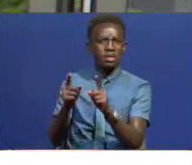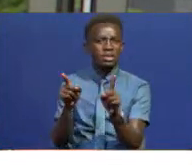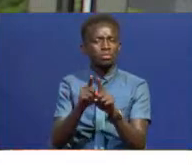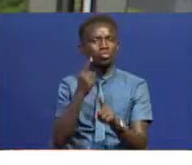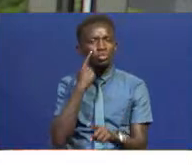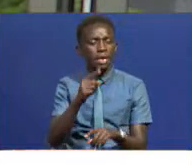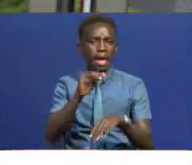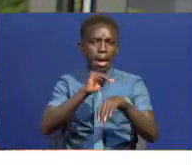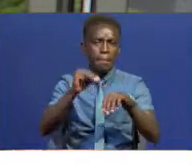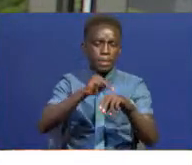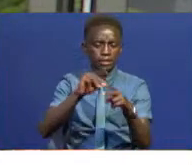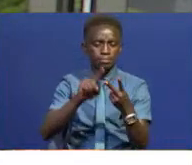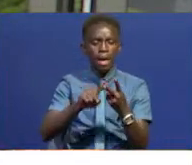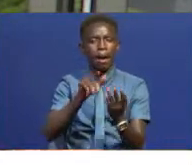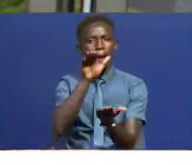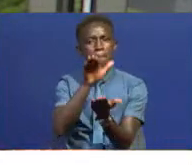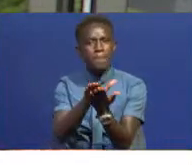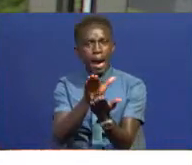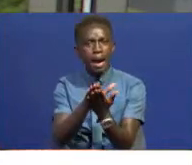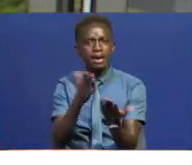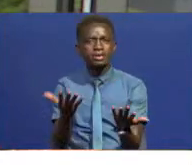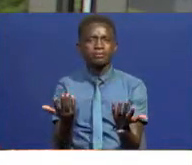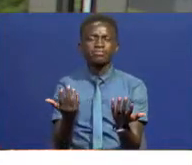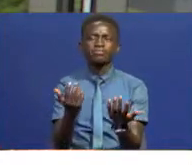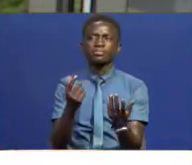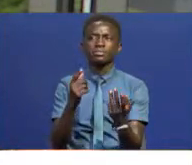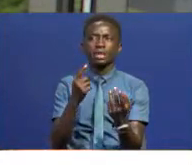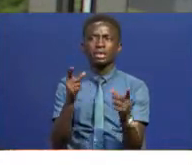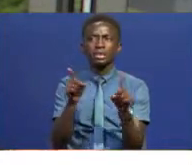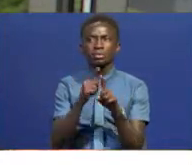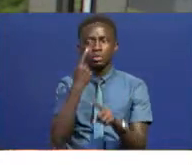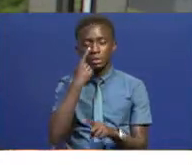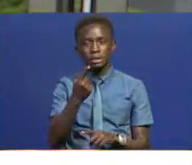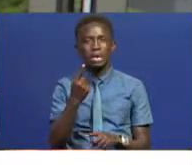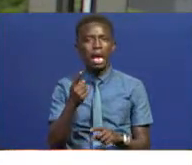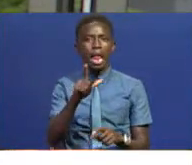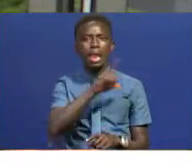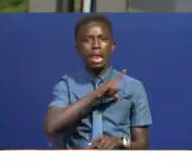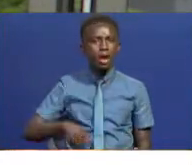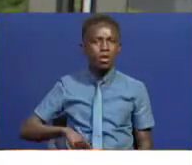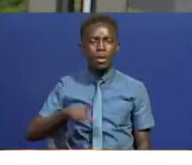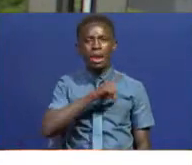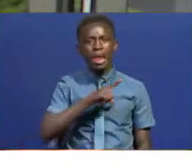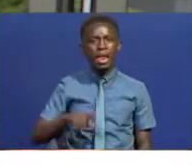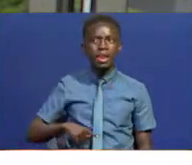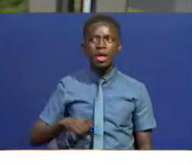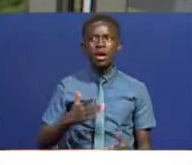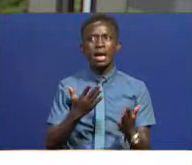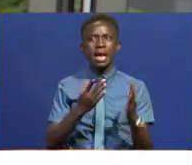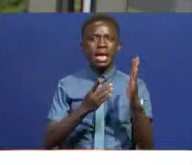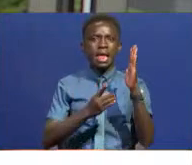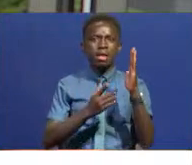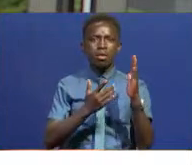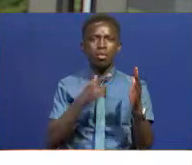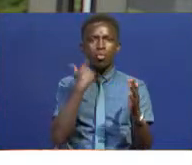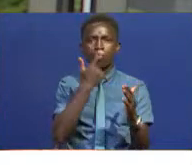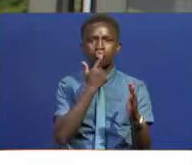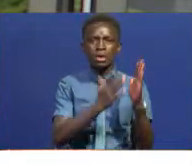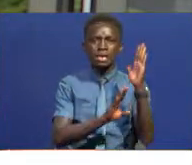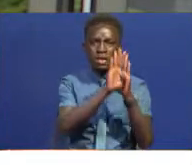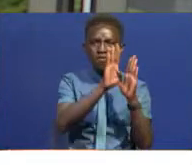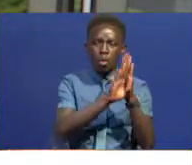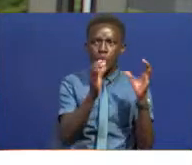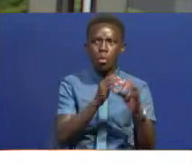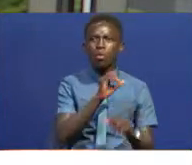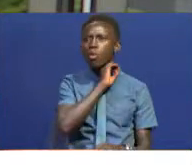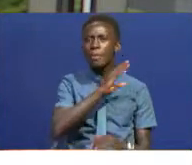bank integration, where there's also been like a lot of cases where landlords and developers are complaining about rental